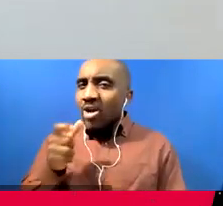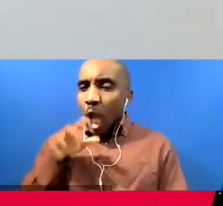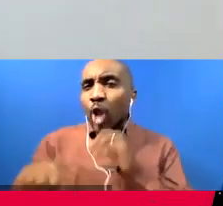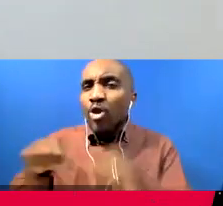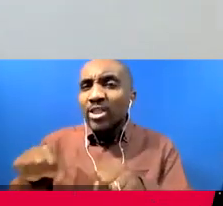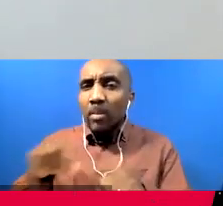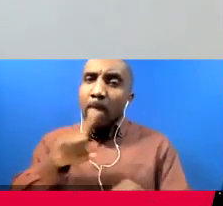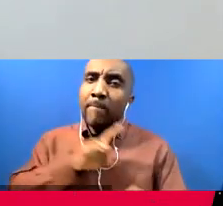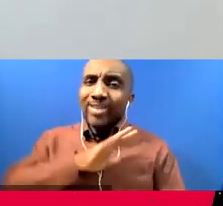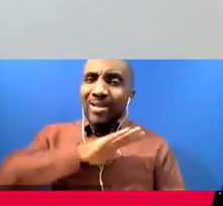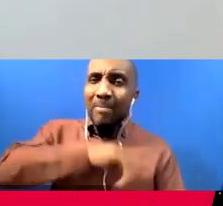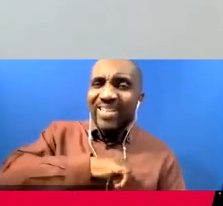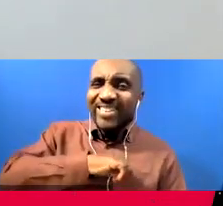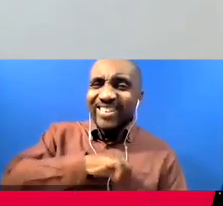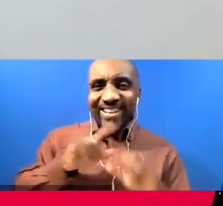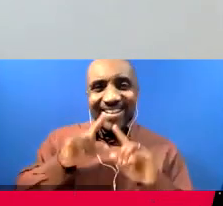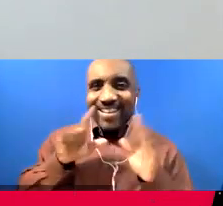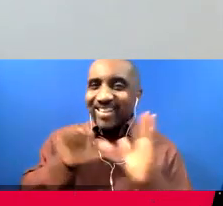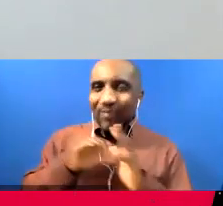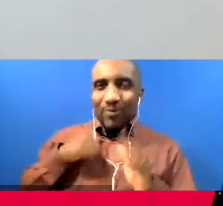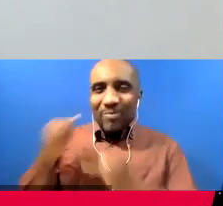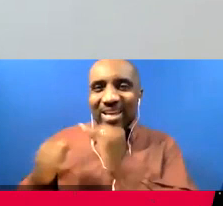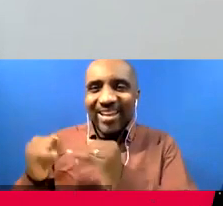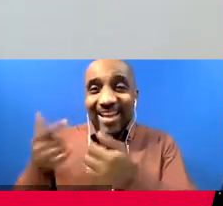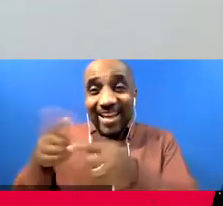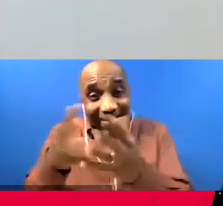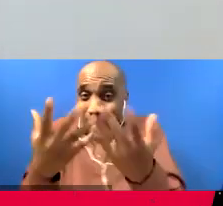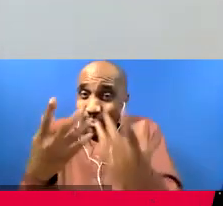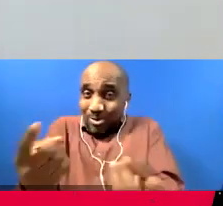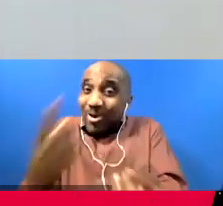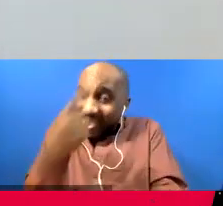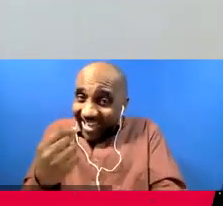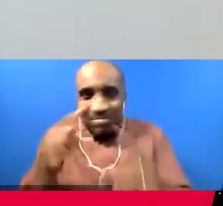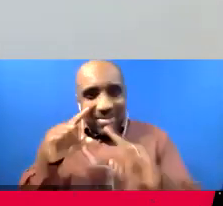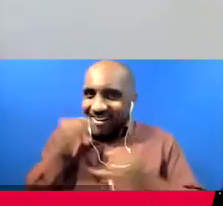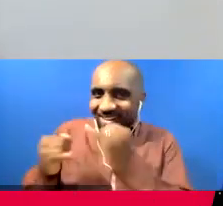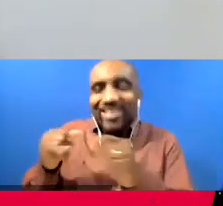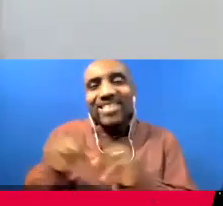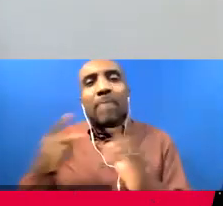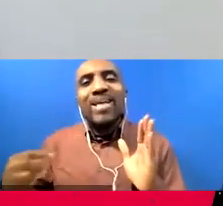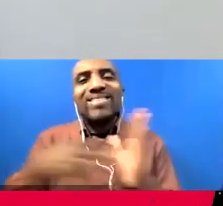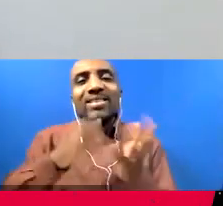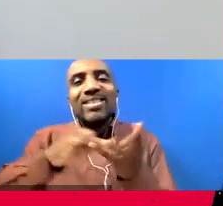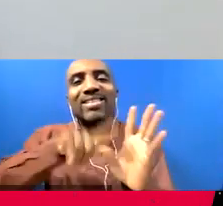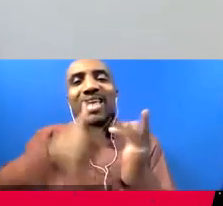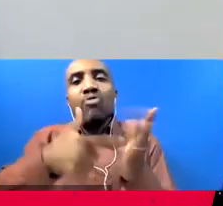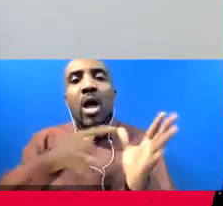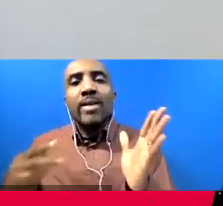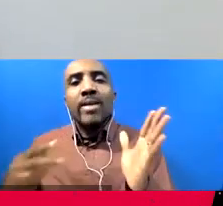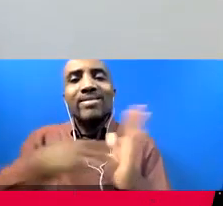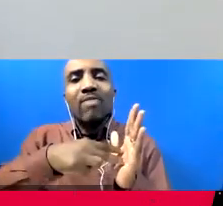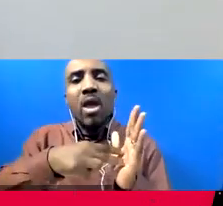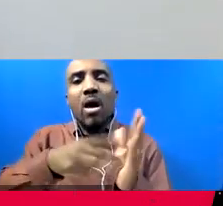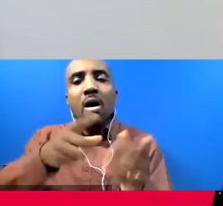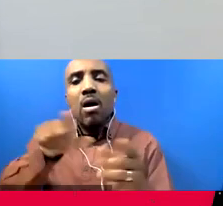word colonialism because I'm Palestinian. So those that can say that, do it. And that's why, for instance, with me and